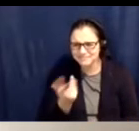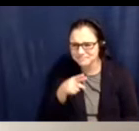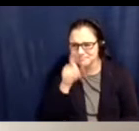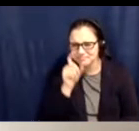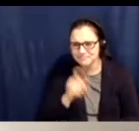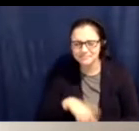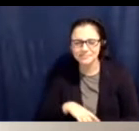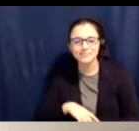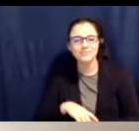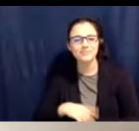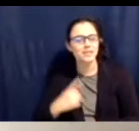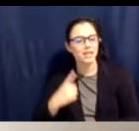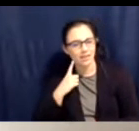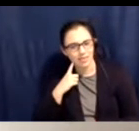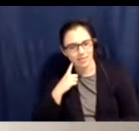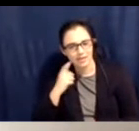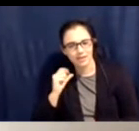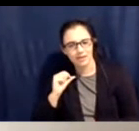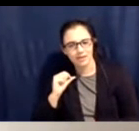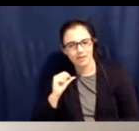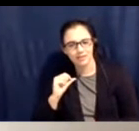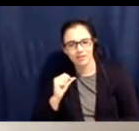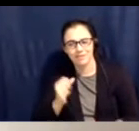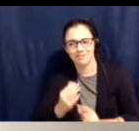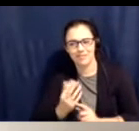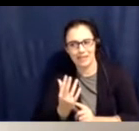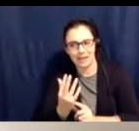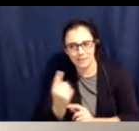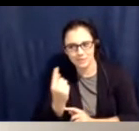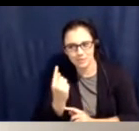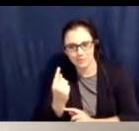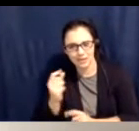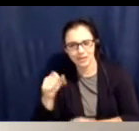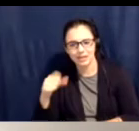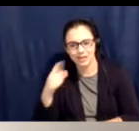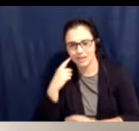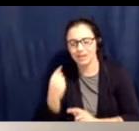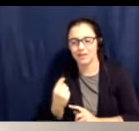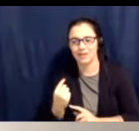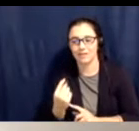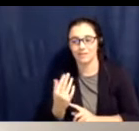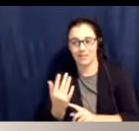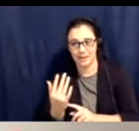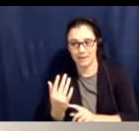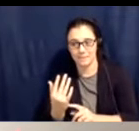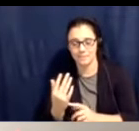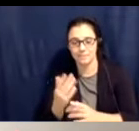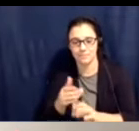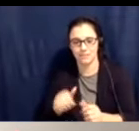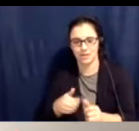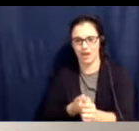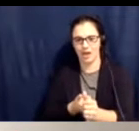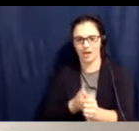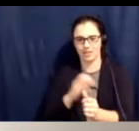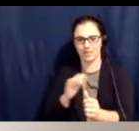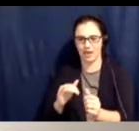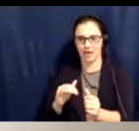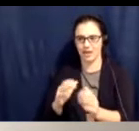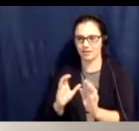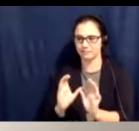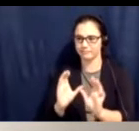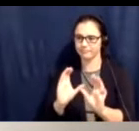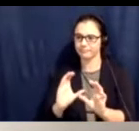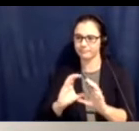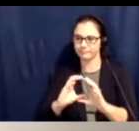I think that there's, It's maybe a flame or something. yeah, I think there's a flame behind this vessel. That's, I